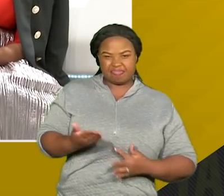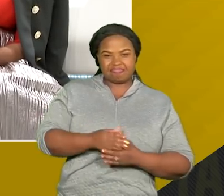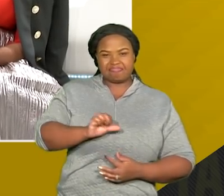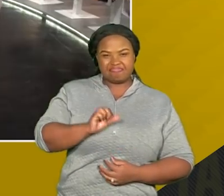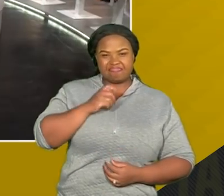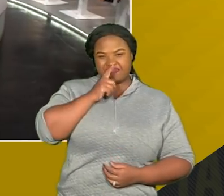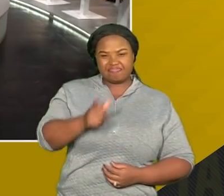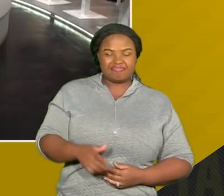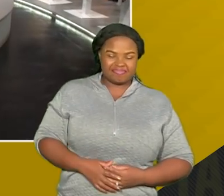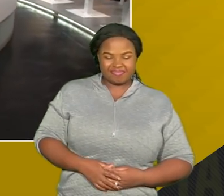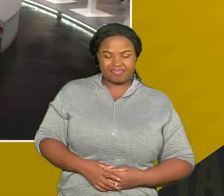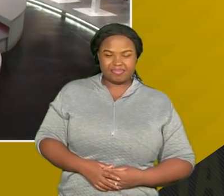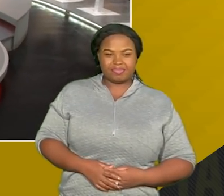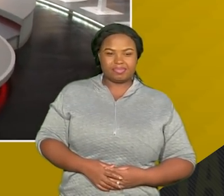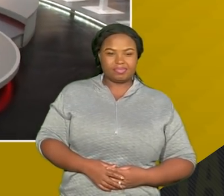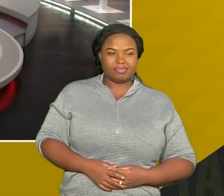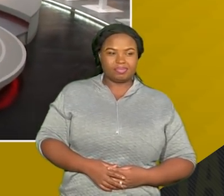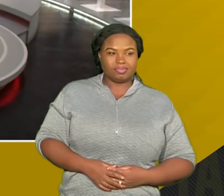What